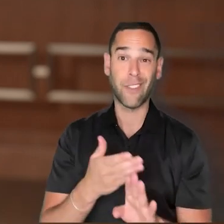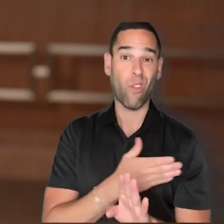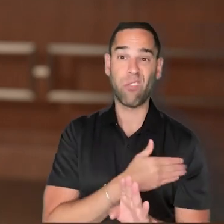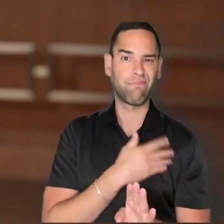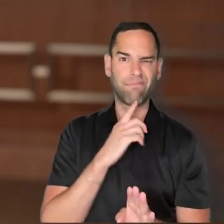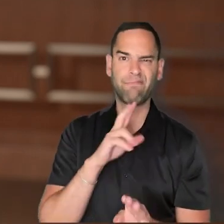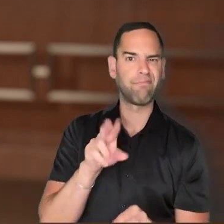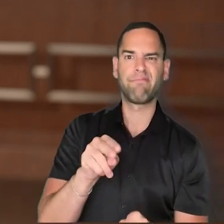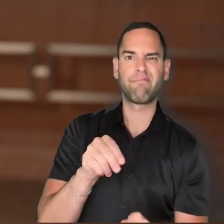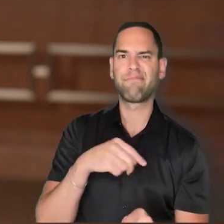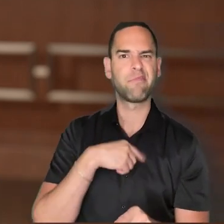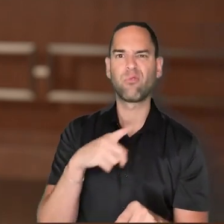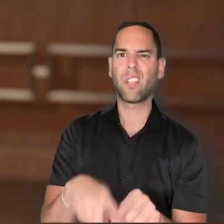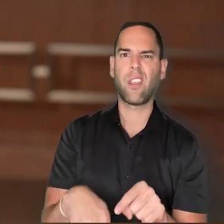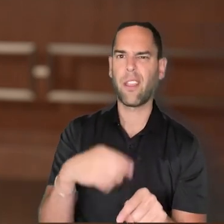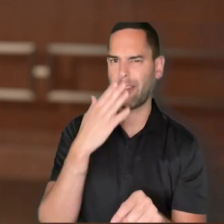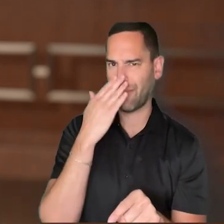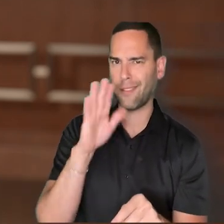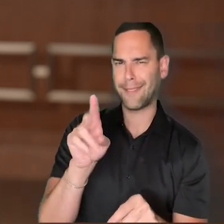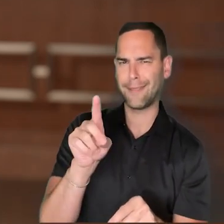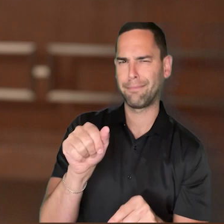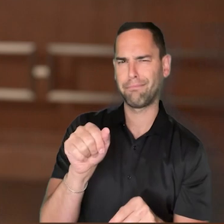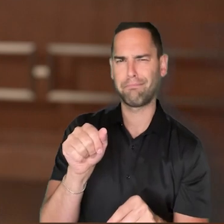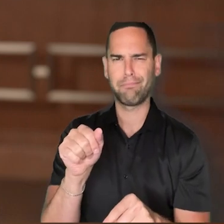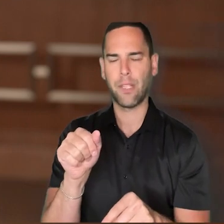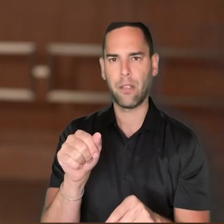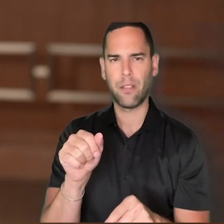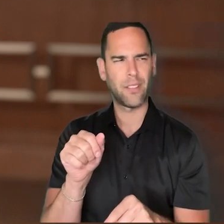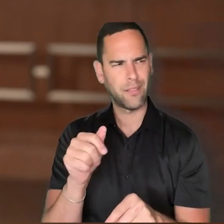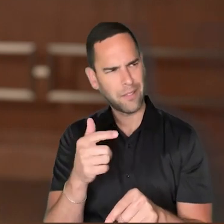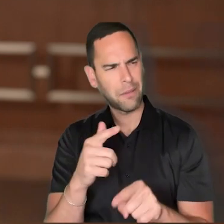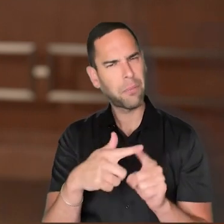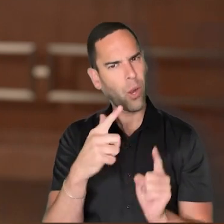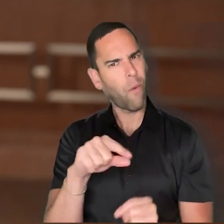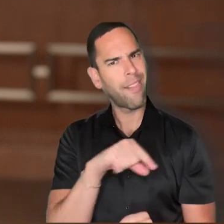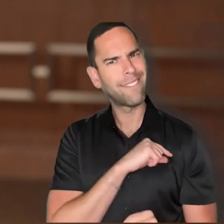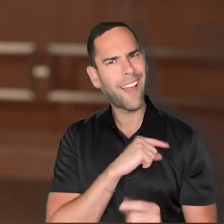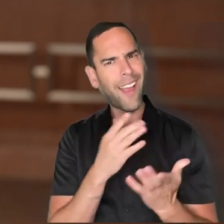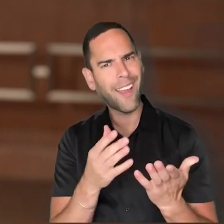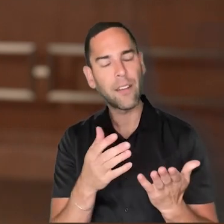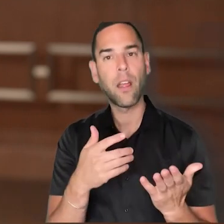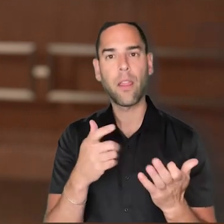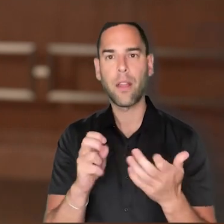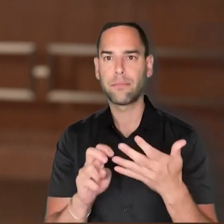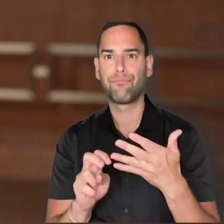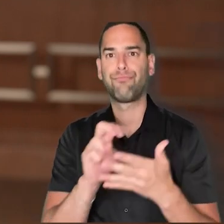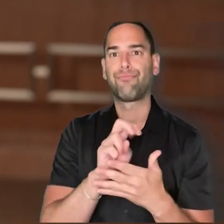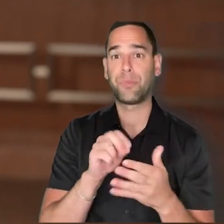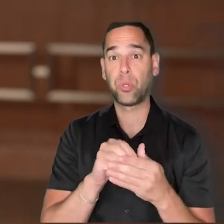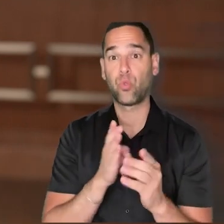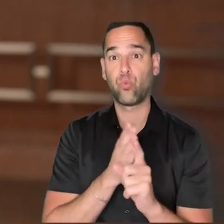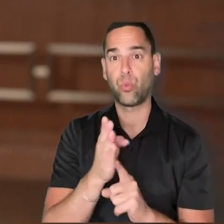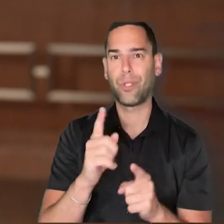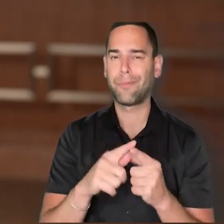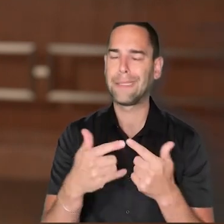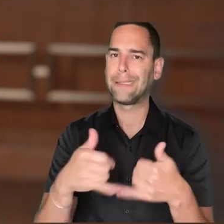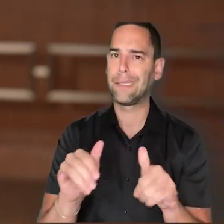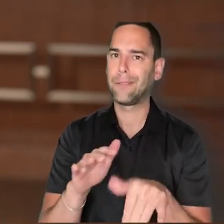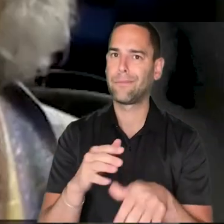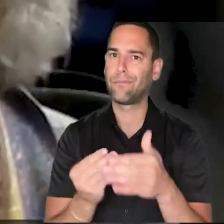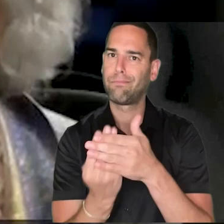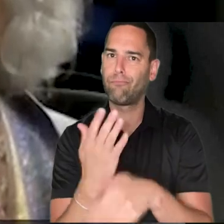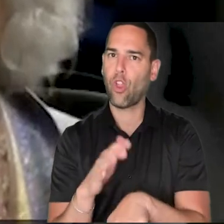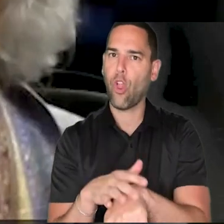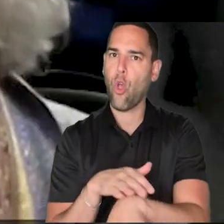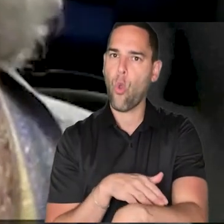previously were denied the right to get into healthcare professions based on disability, not based on qualifications. But even there, that's going very